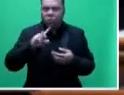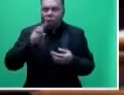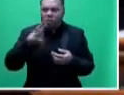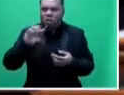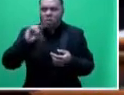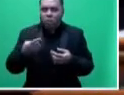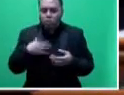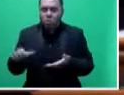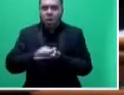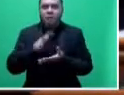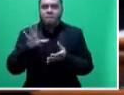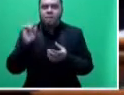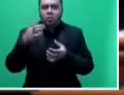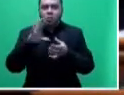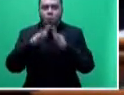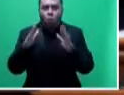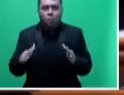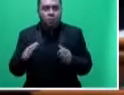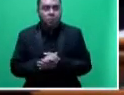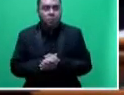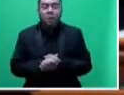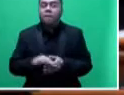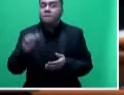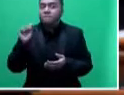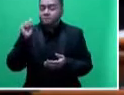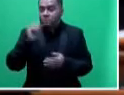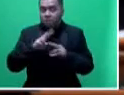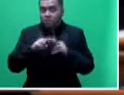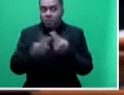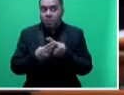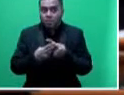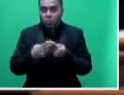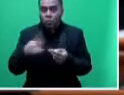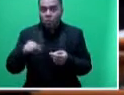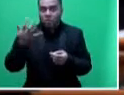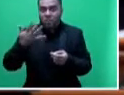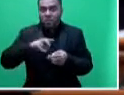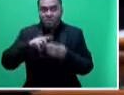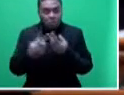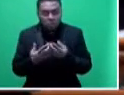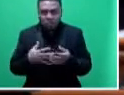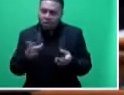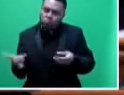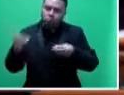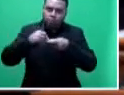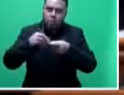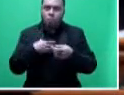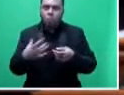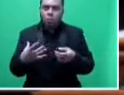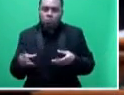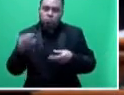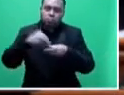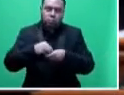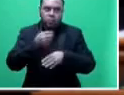families earning about $50,000 annually, they can be granted $20,000 to build their first home and $5,000 to buy their first home.